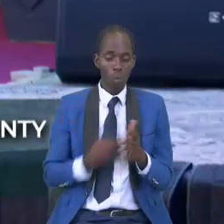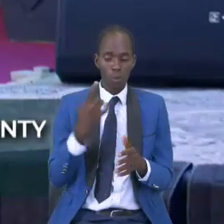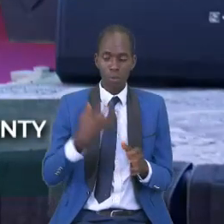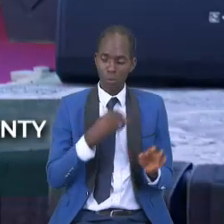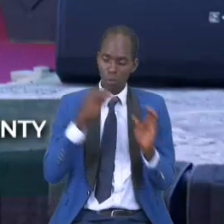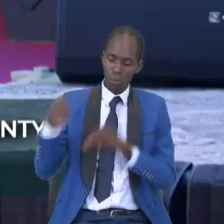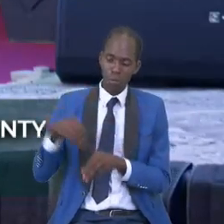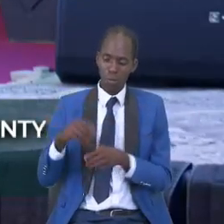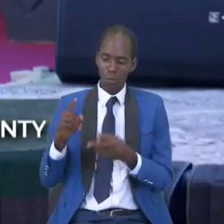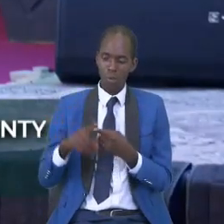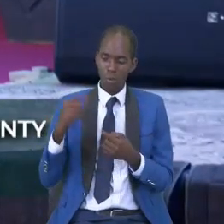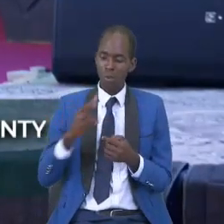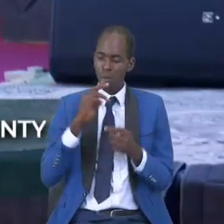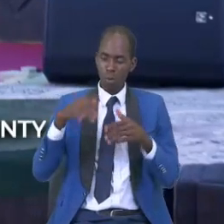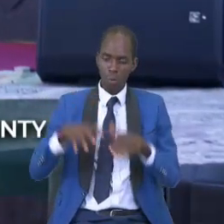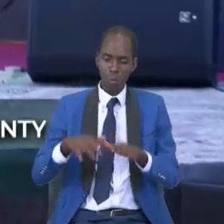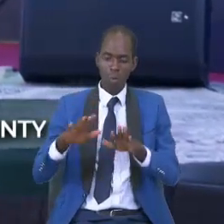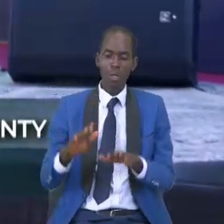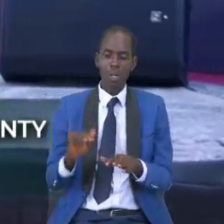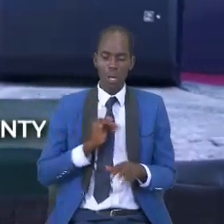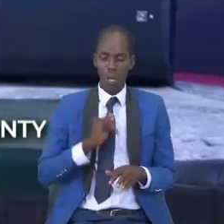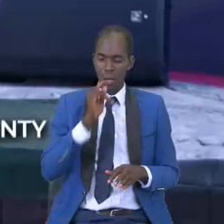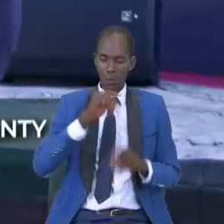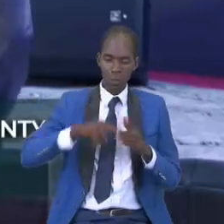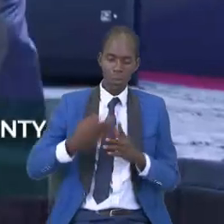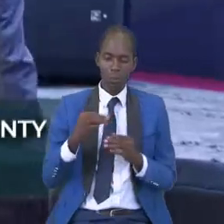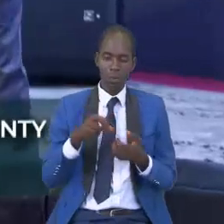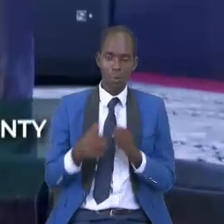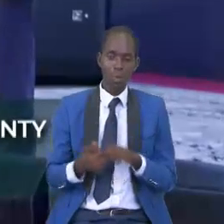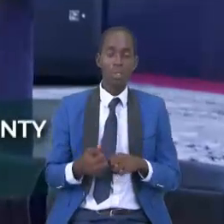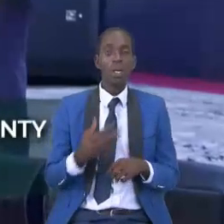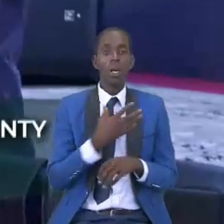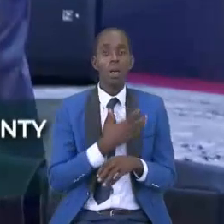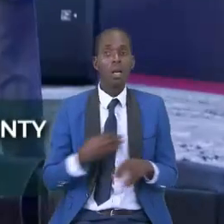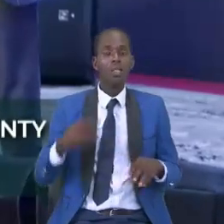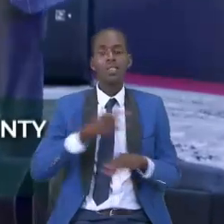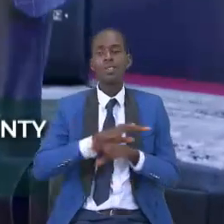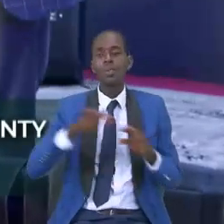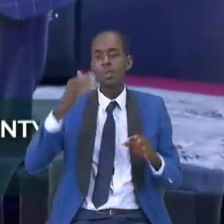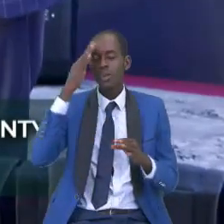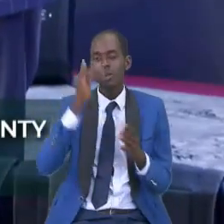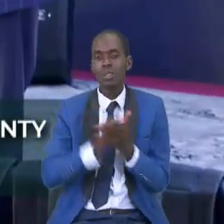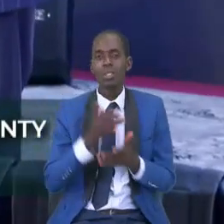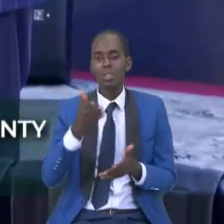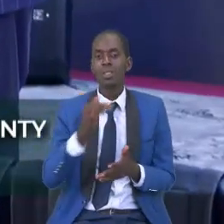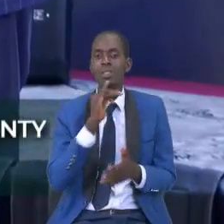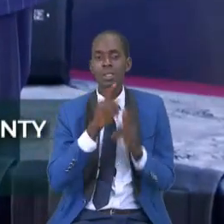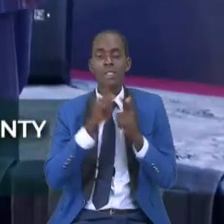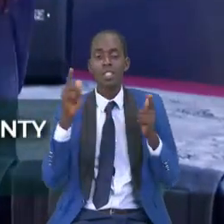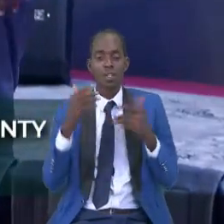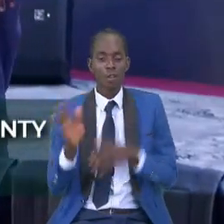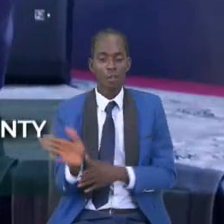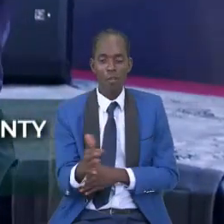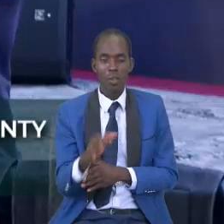get into the sea, he didn't know that a great fish will swallow him up. He didn't know that there was a whale God had